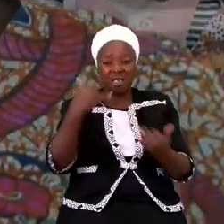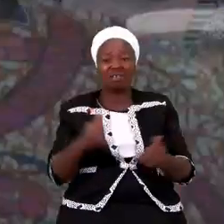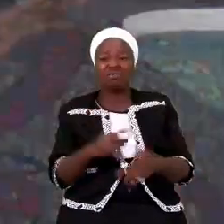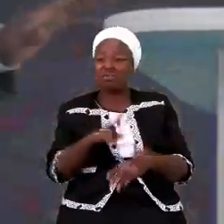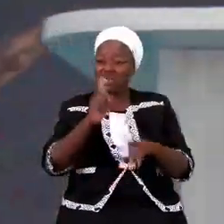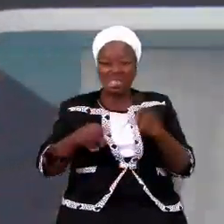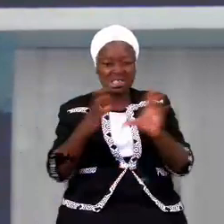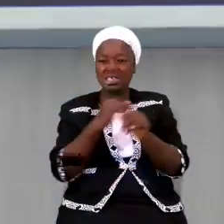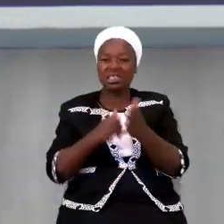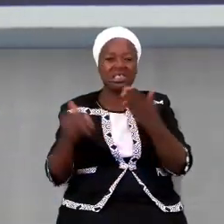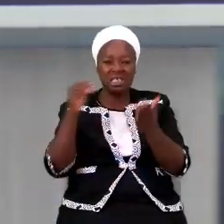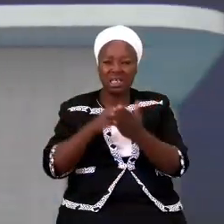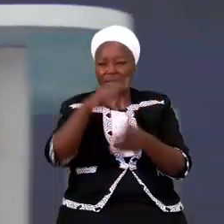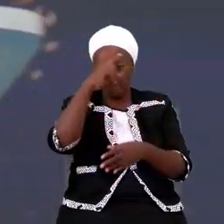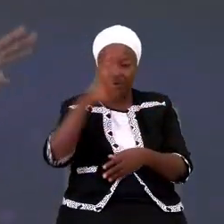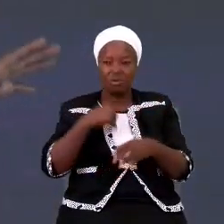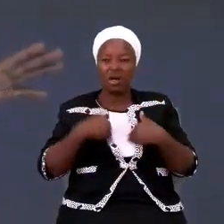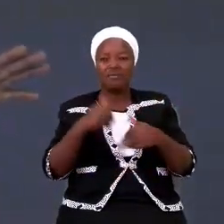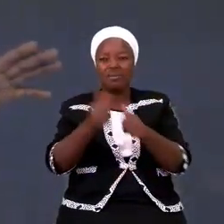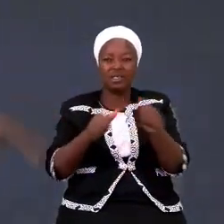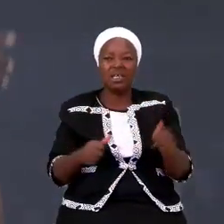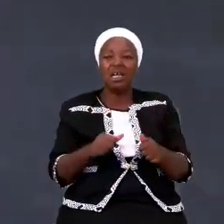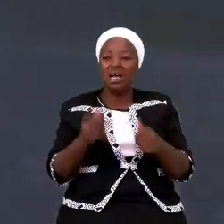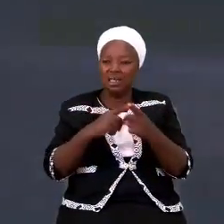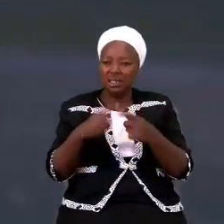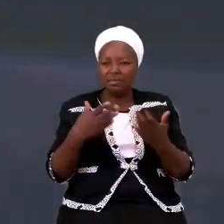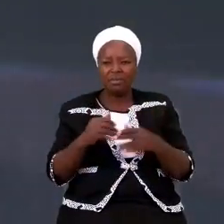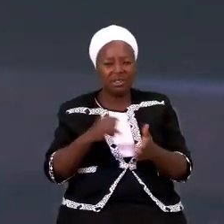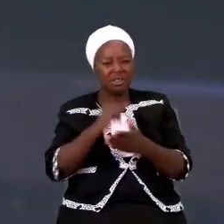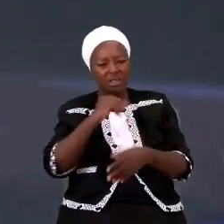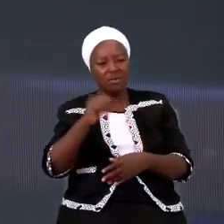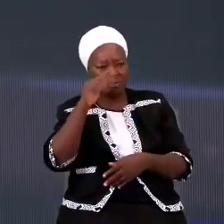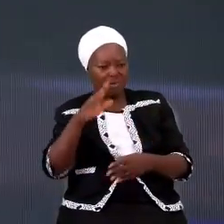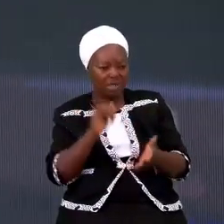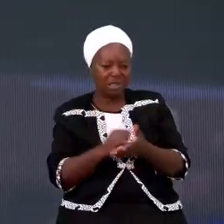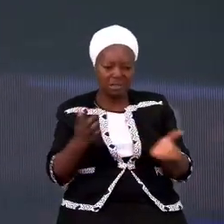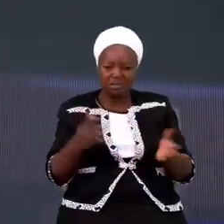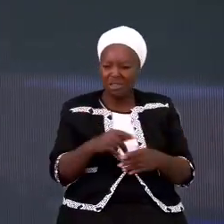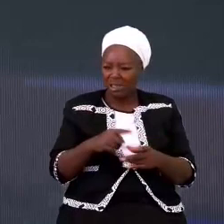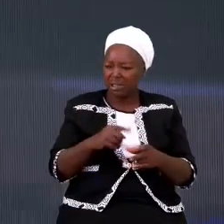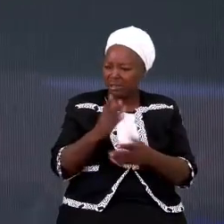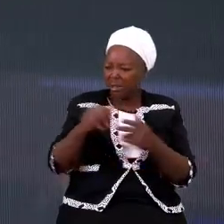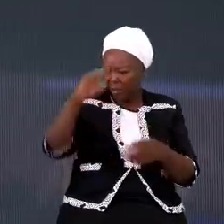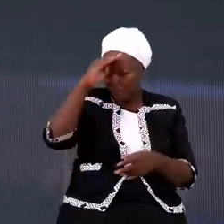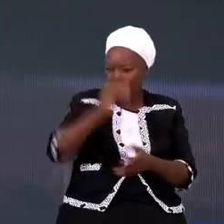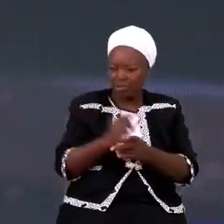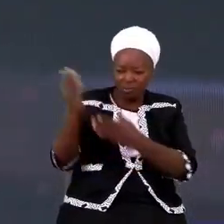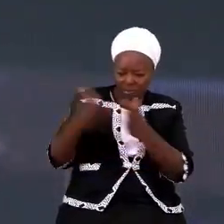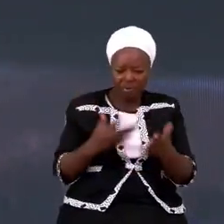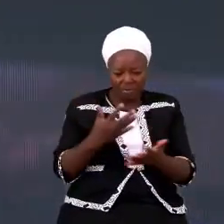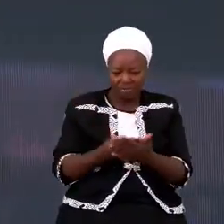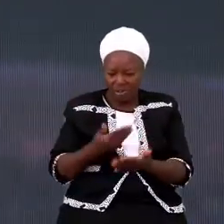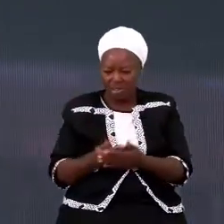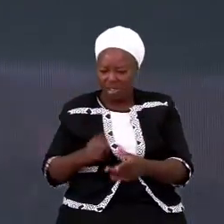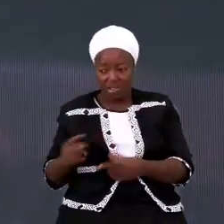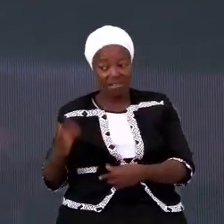I have this, I have that. And you know, every, the appearance is like, and you say, hey, come on here. I'll beautify your life. I will take care